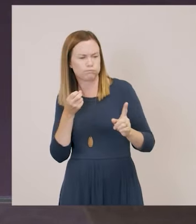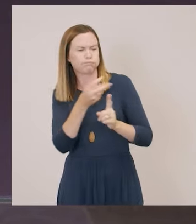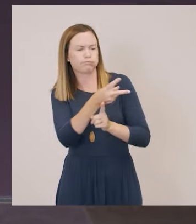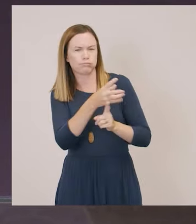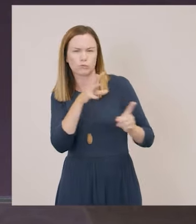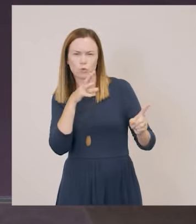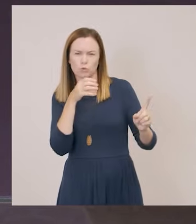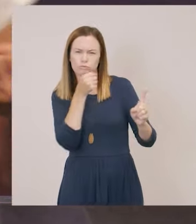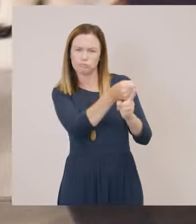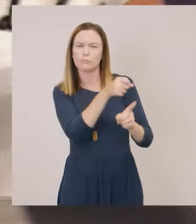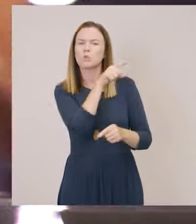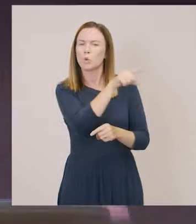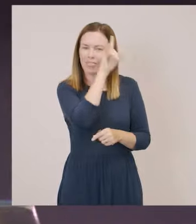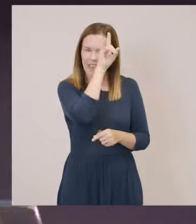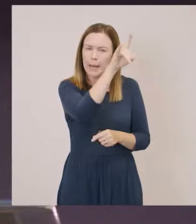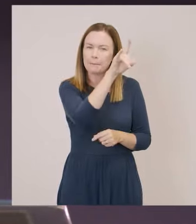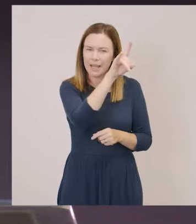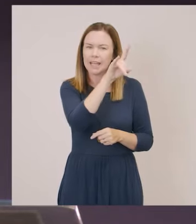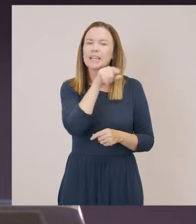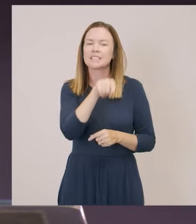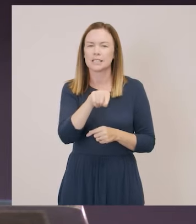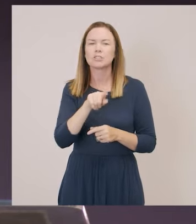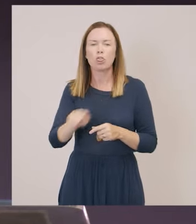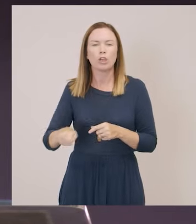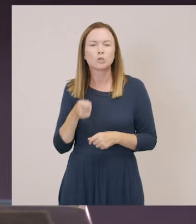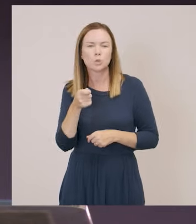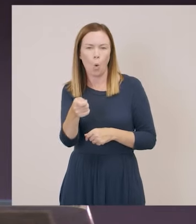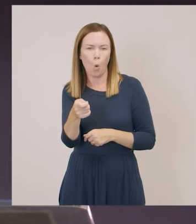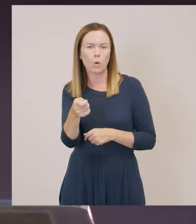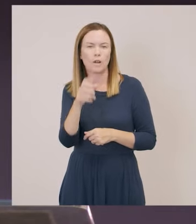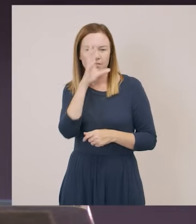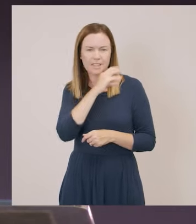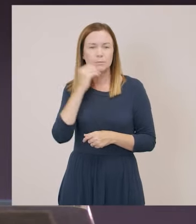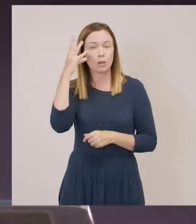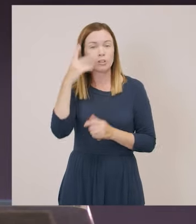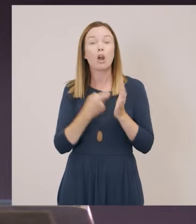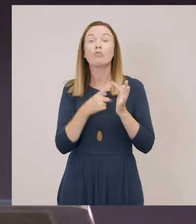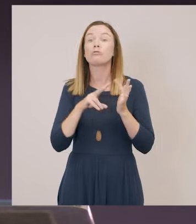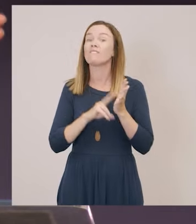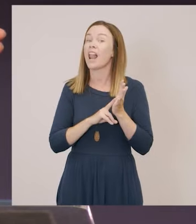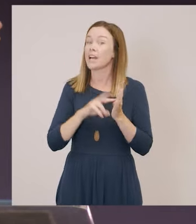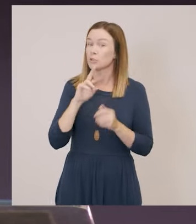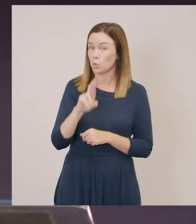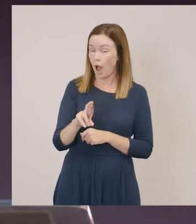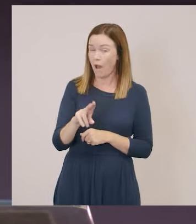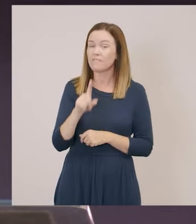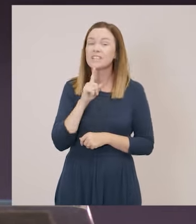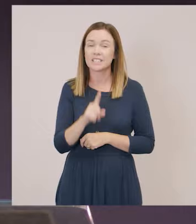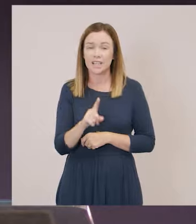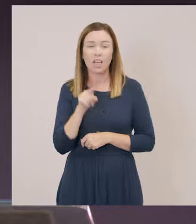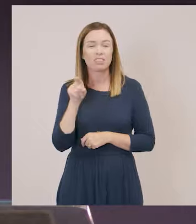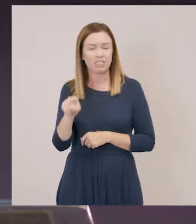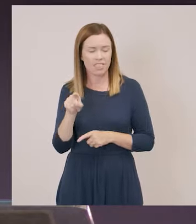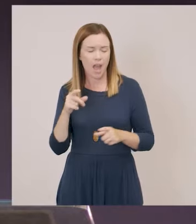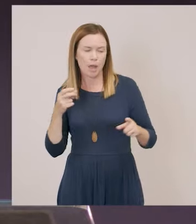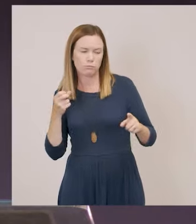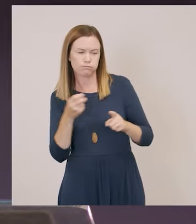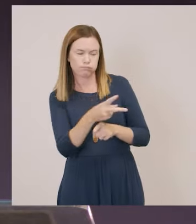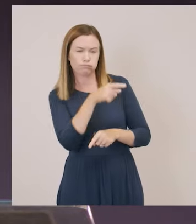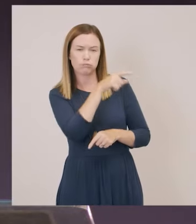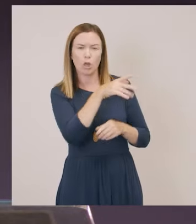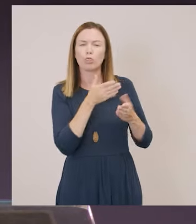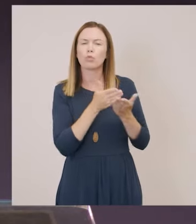spirit, the sword of the spirit. It says in Revelation 12 that they defeated him by the